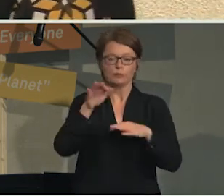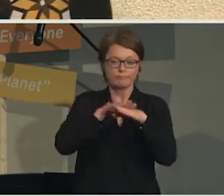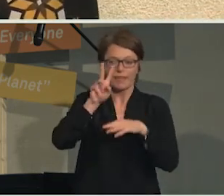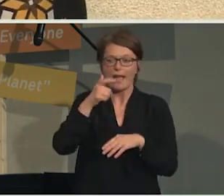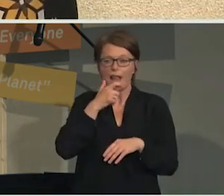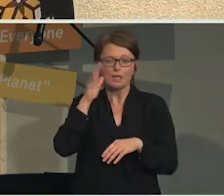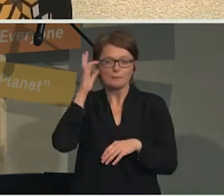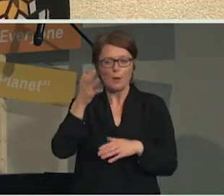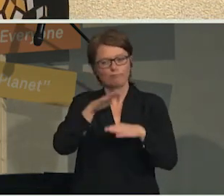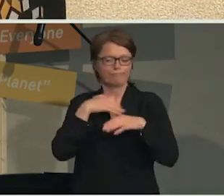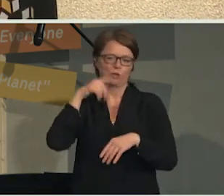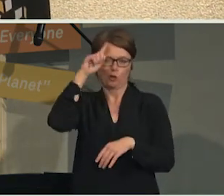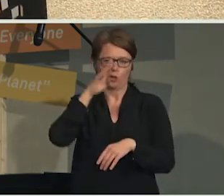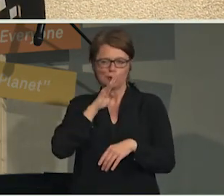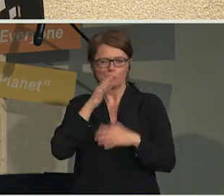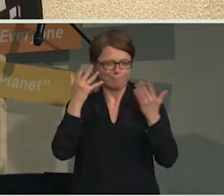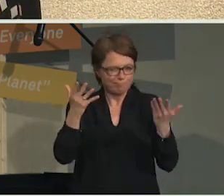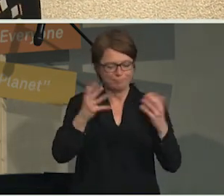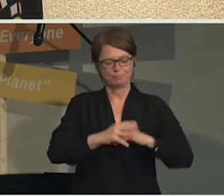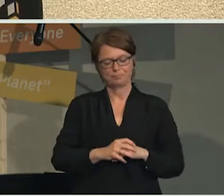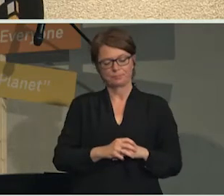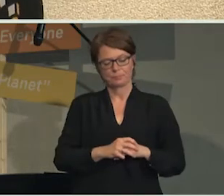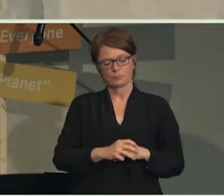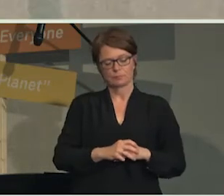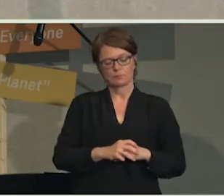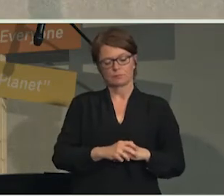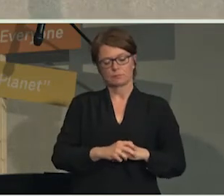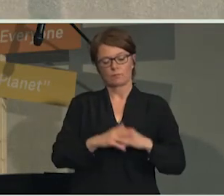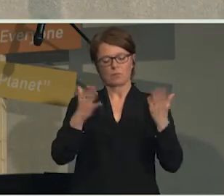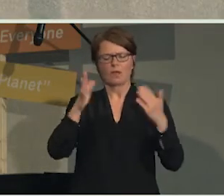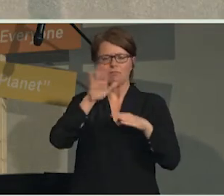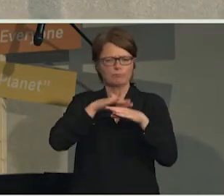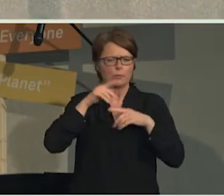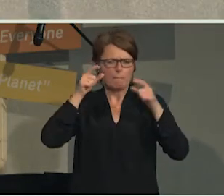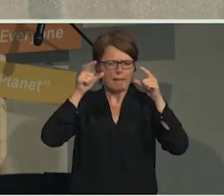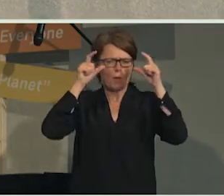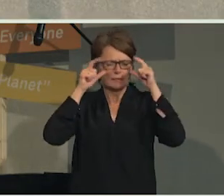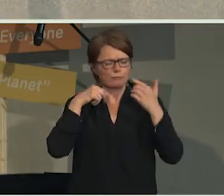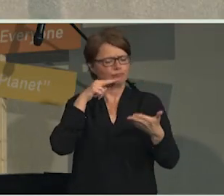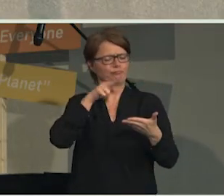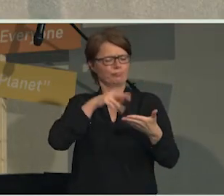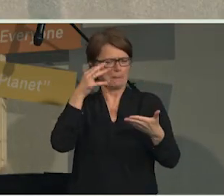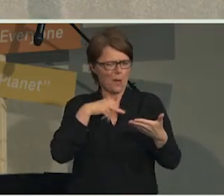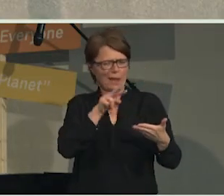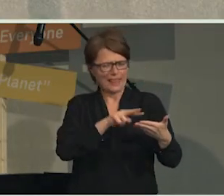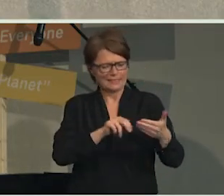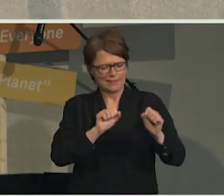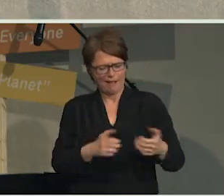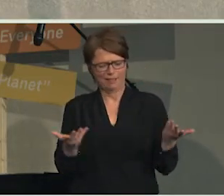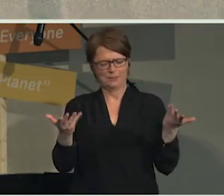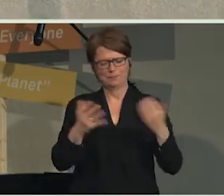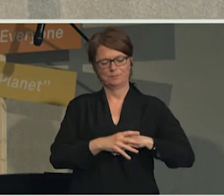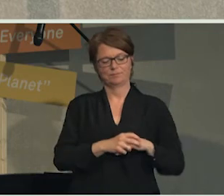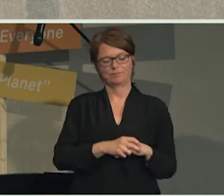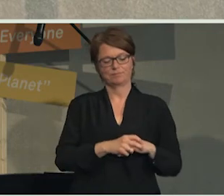best anymore, and I hope I can hold the minutes that I have. First of all,